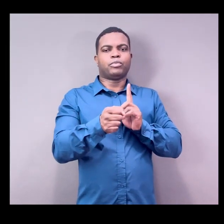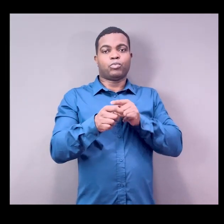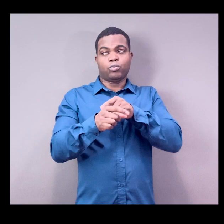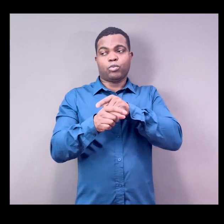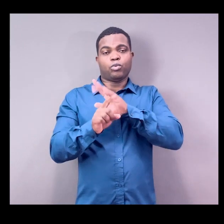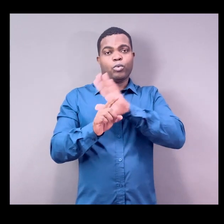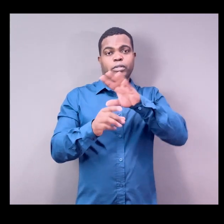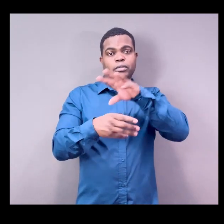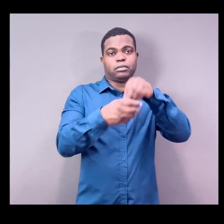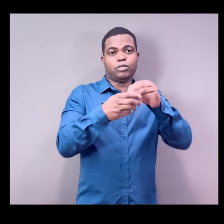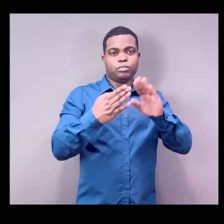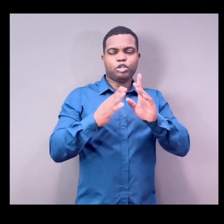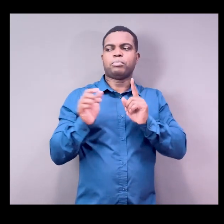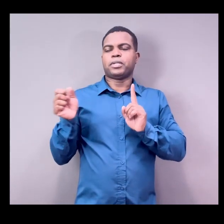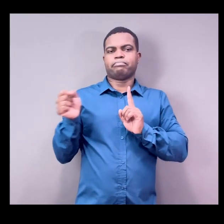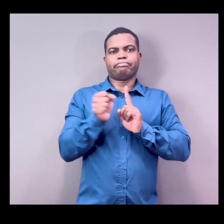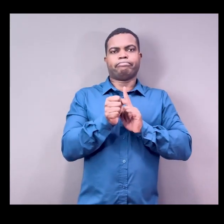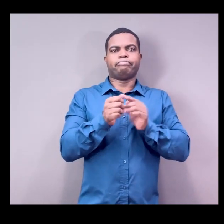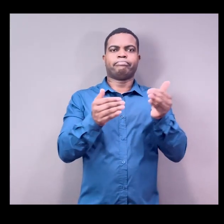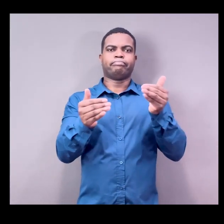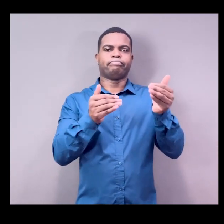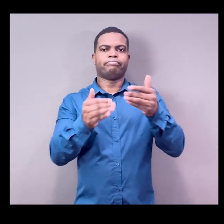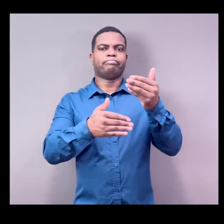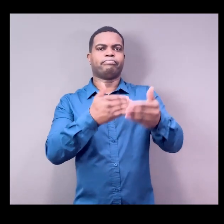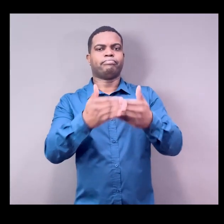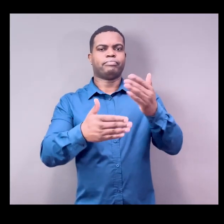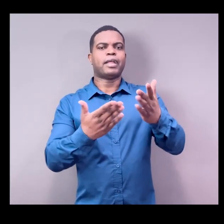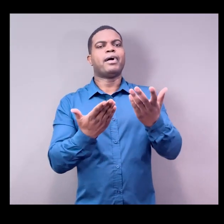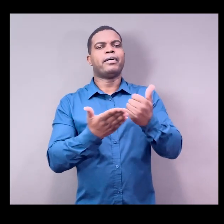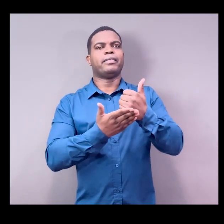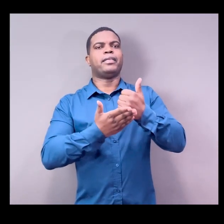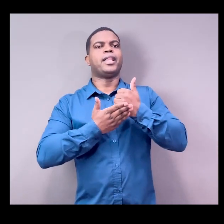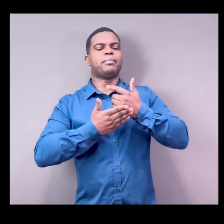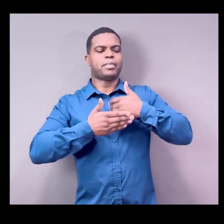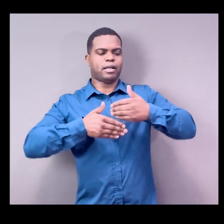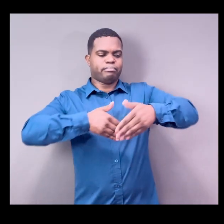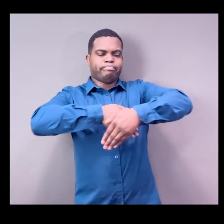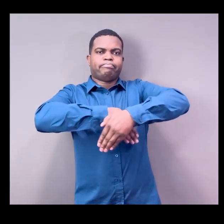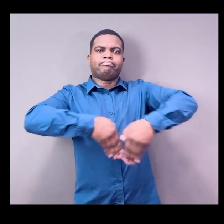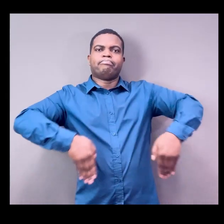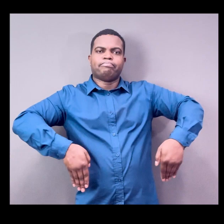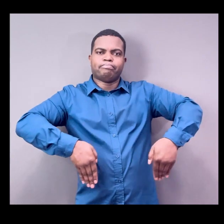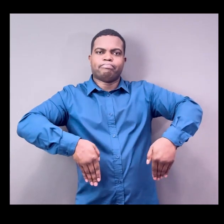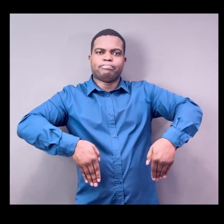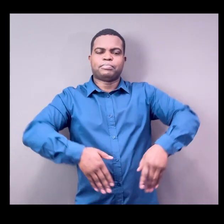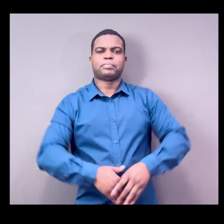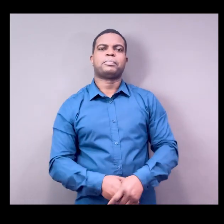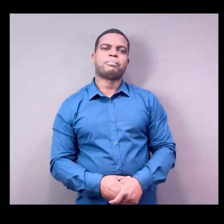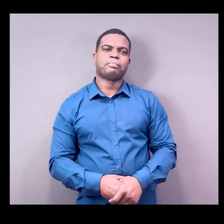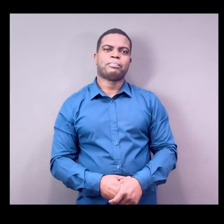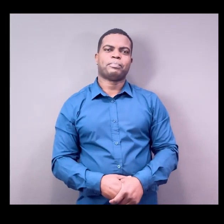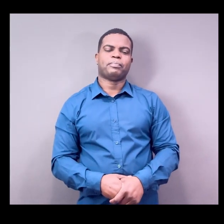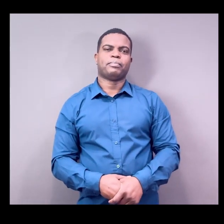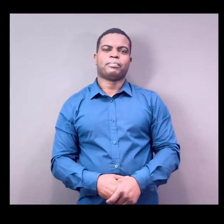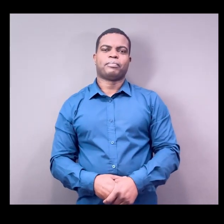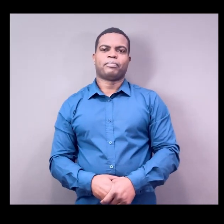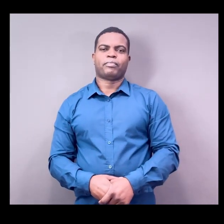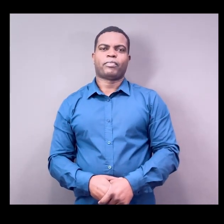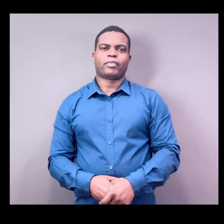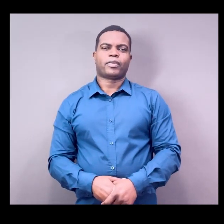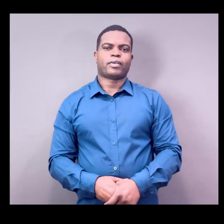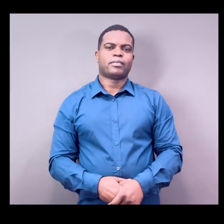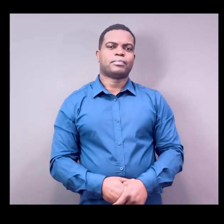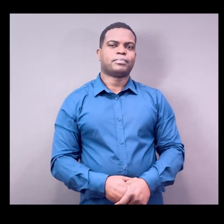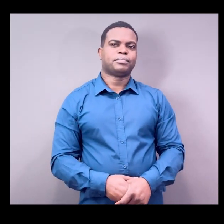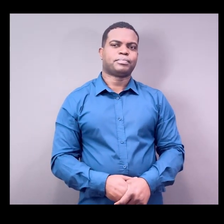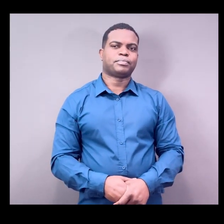that community to step in. That is how you can ensure impartiality and neutrality.